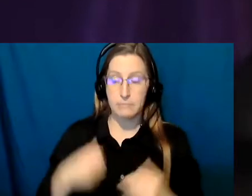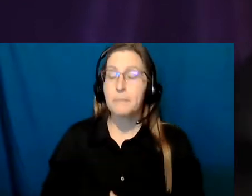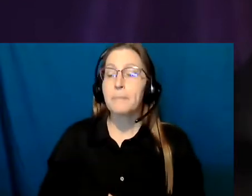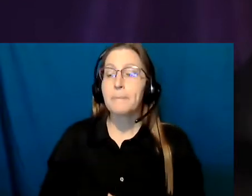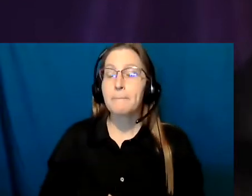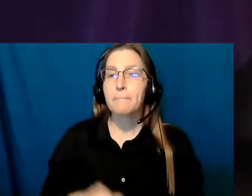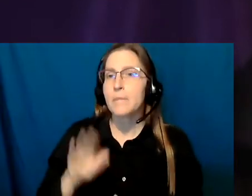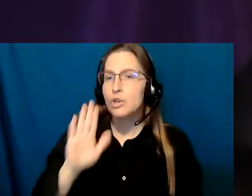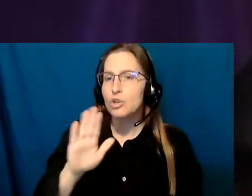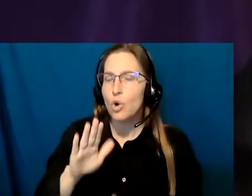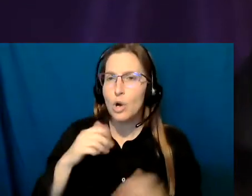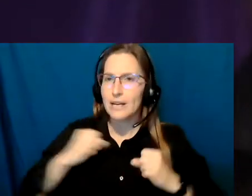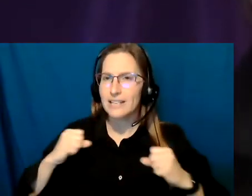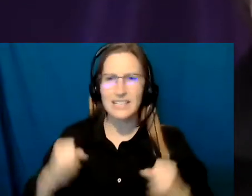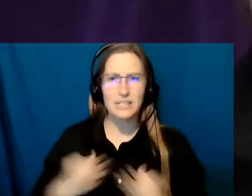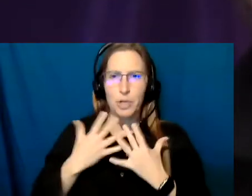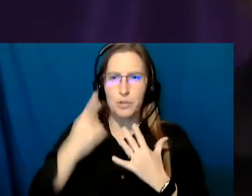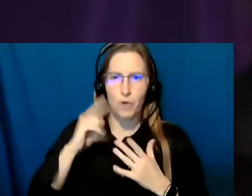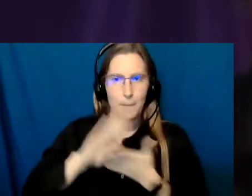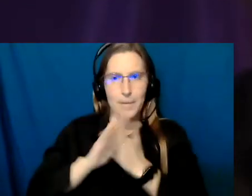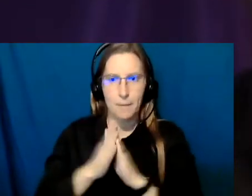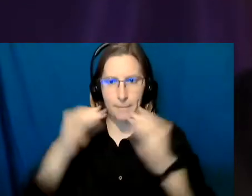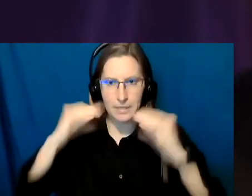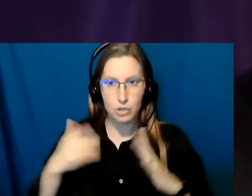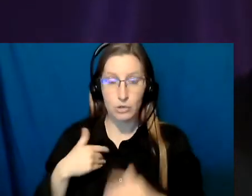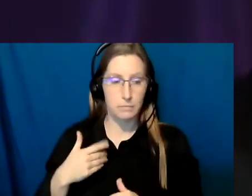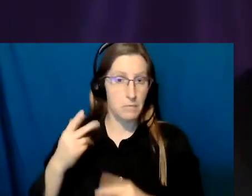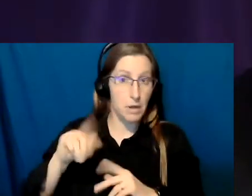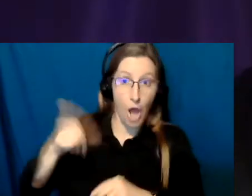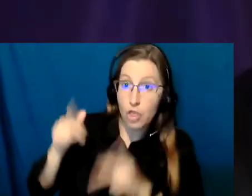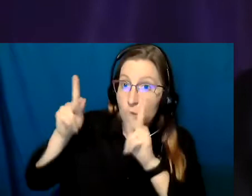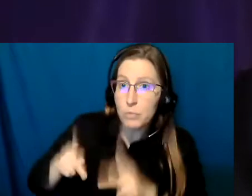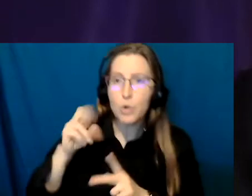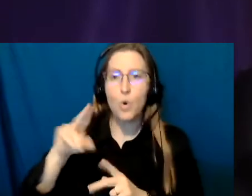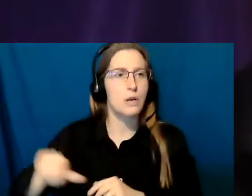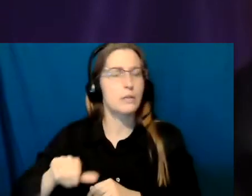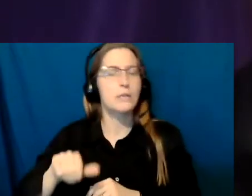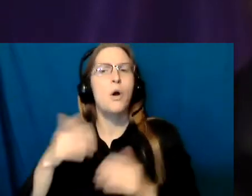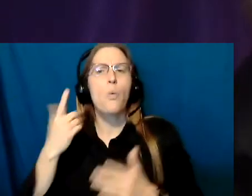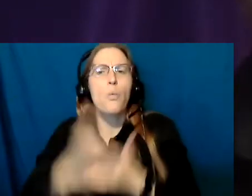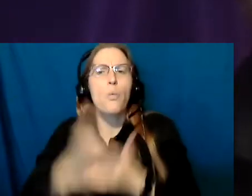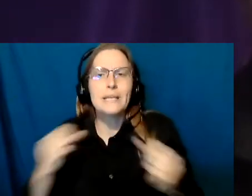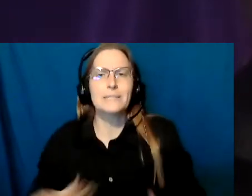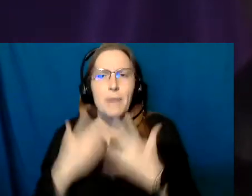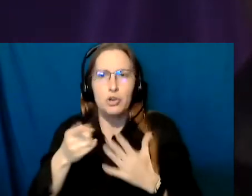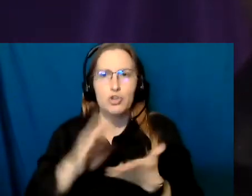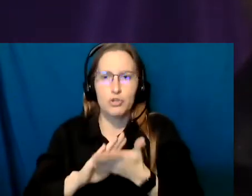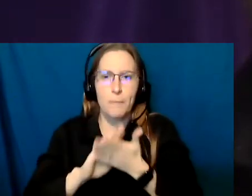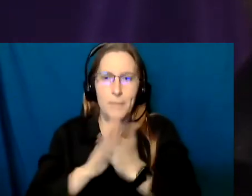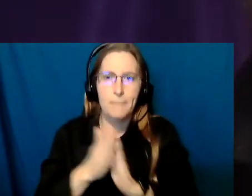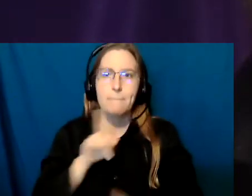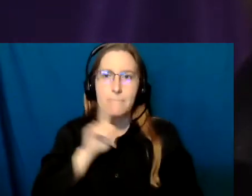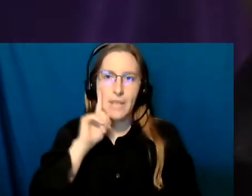what was your inspiration? Was there a person or something that inspired you to specifically get that deaf and hard of